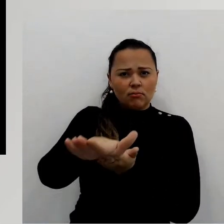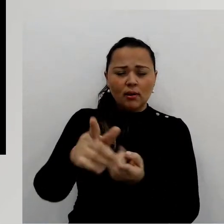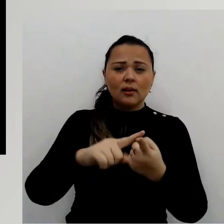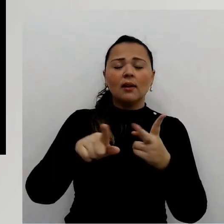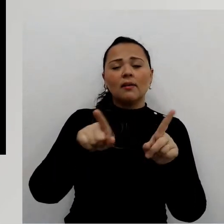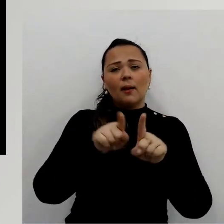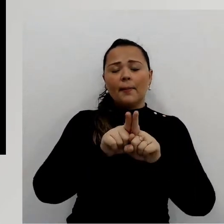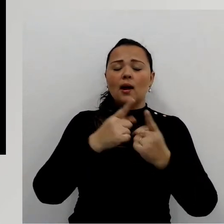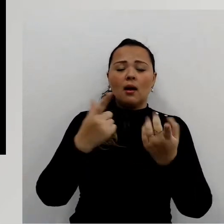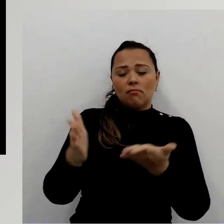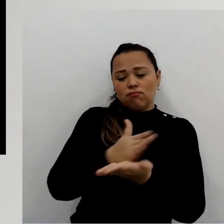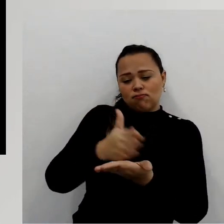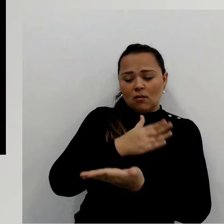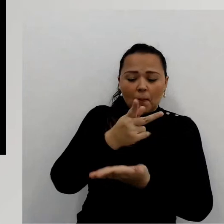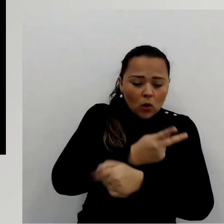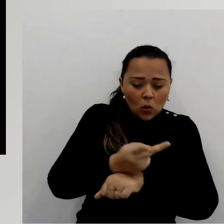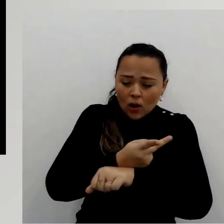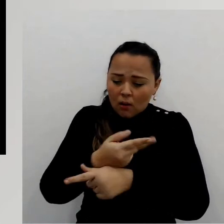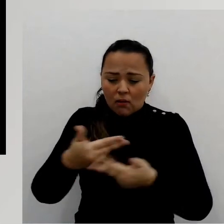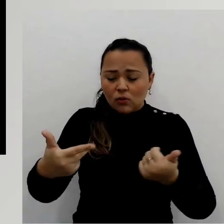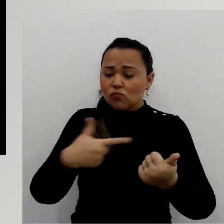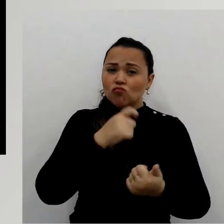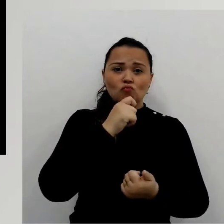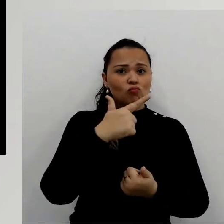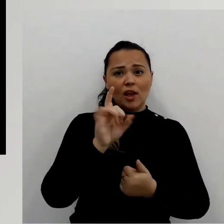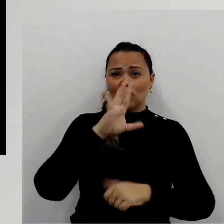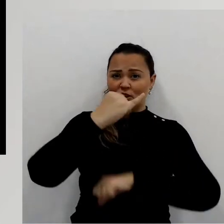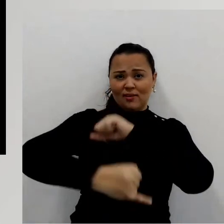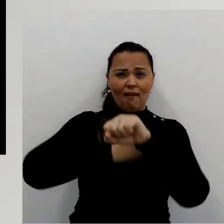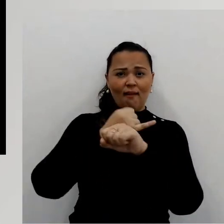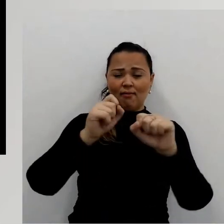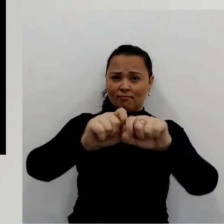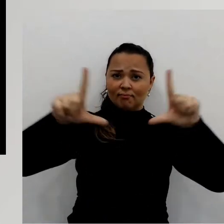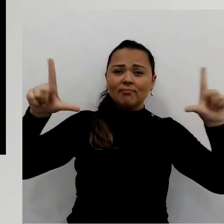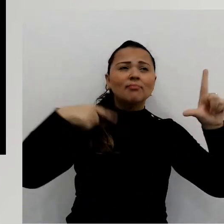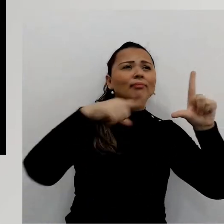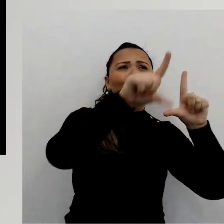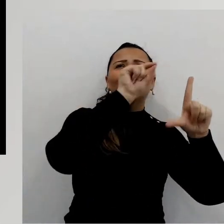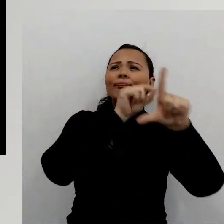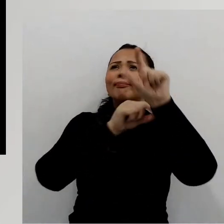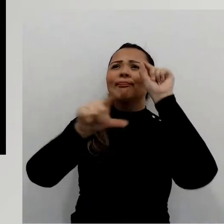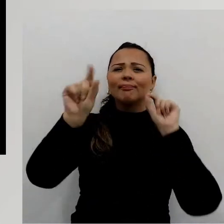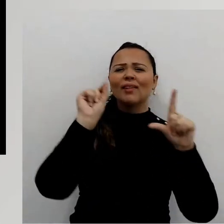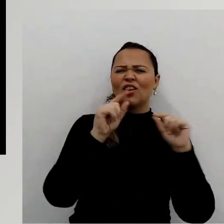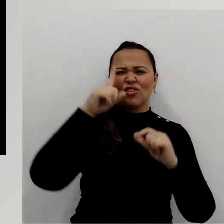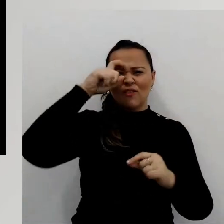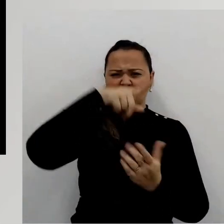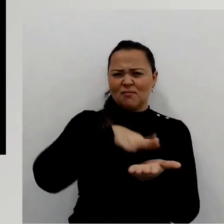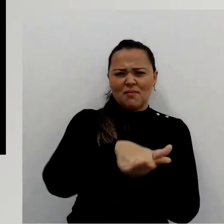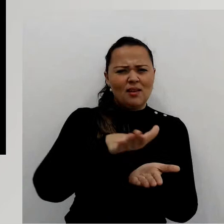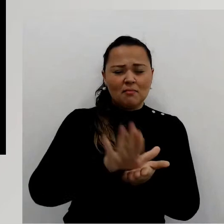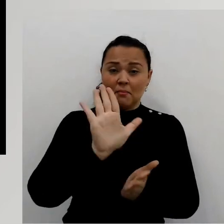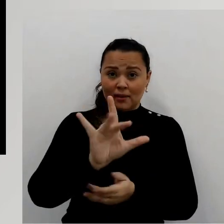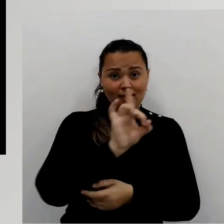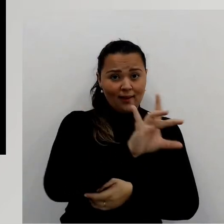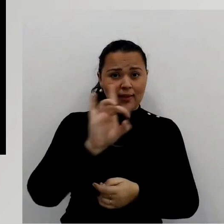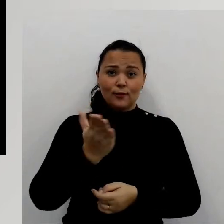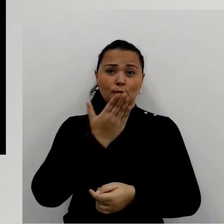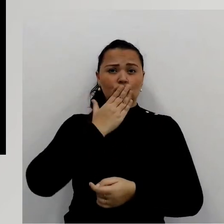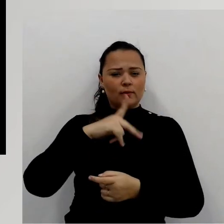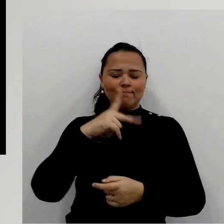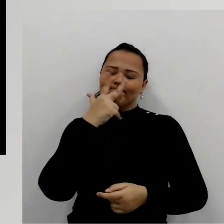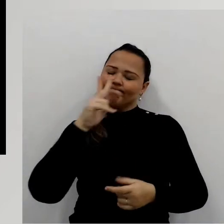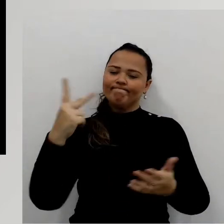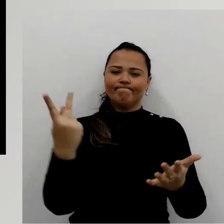has become email blasts. So every category has been affected in some way by digital